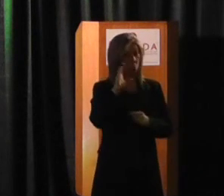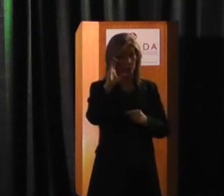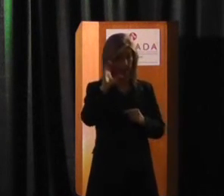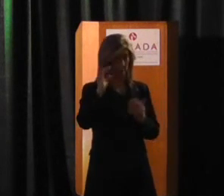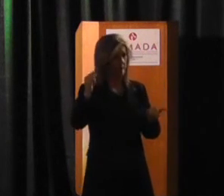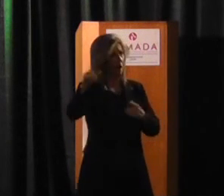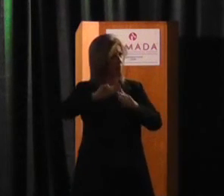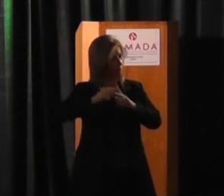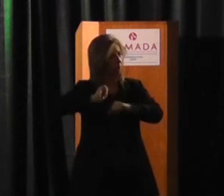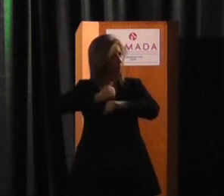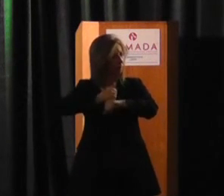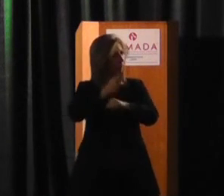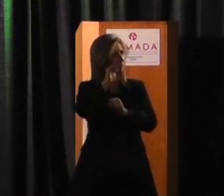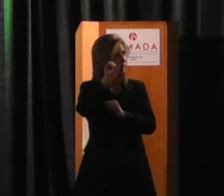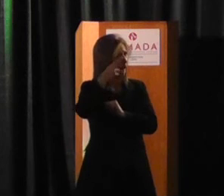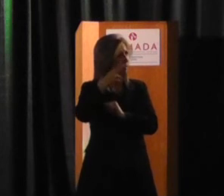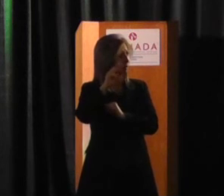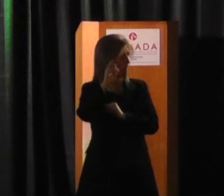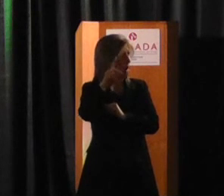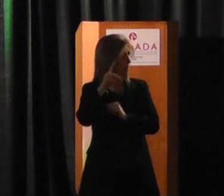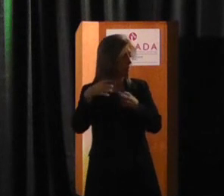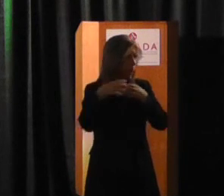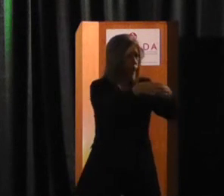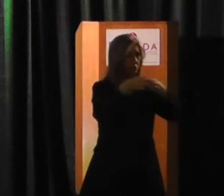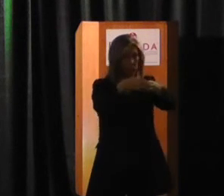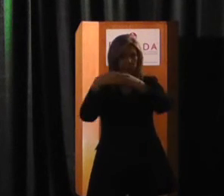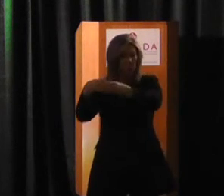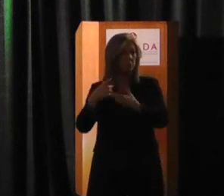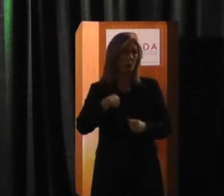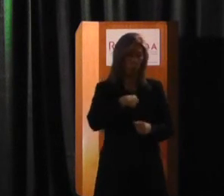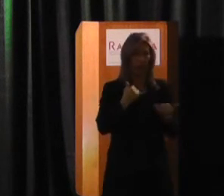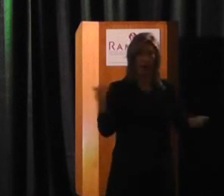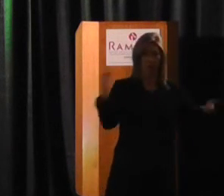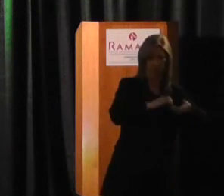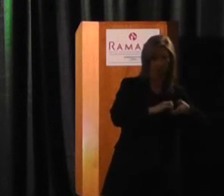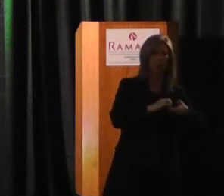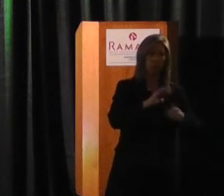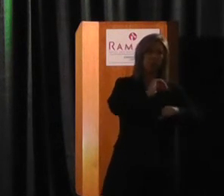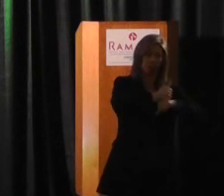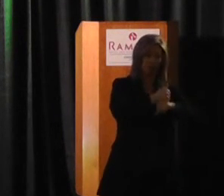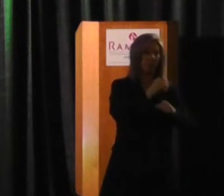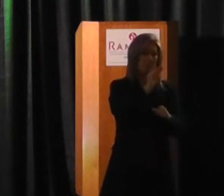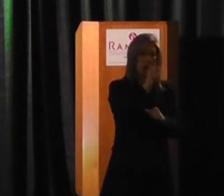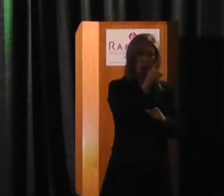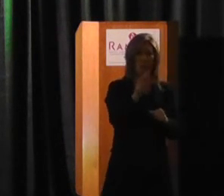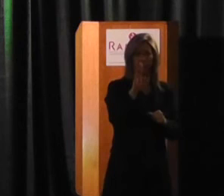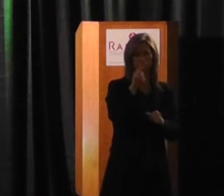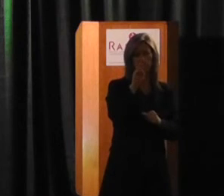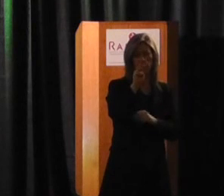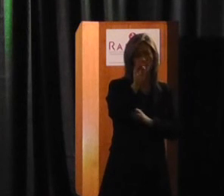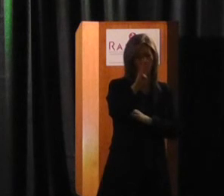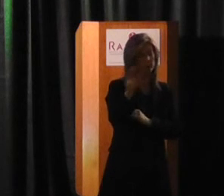now partnering with other local organizations here in Edmonton to co-host mobs. In 2016, we plan to simultaneously mob